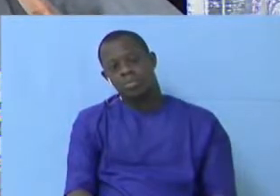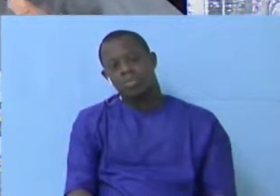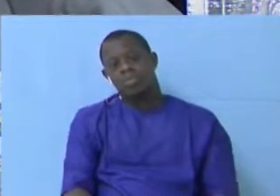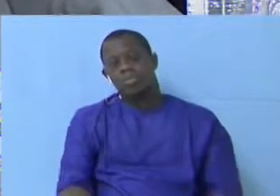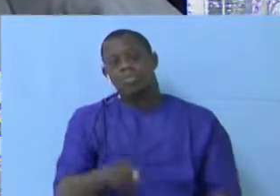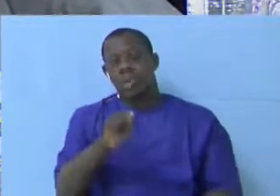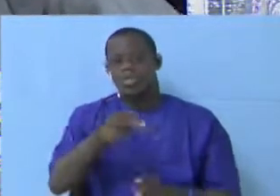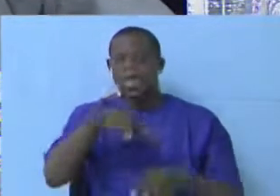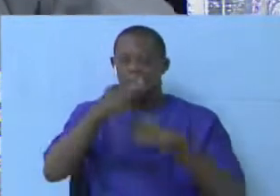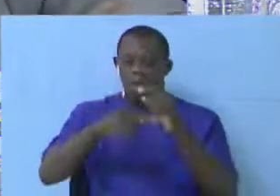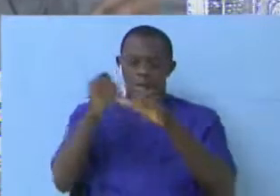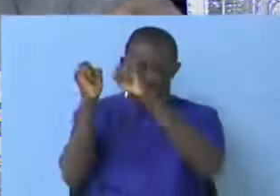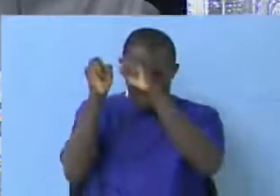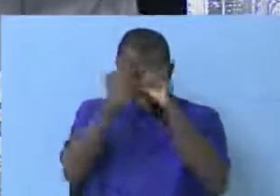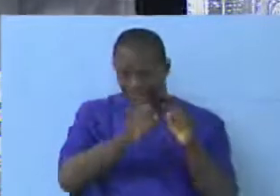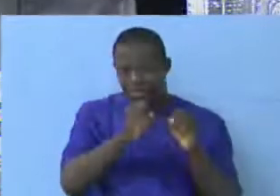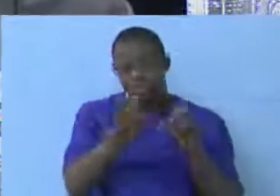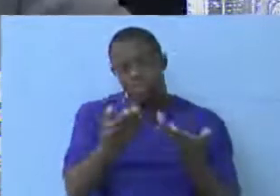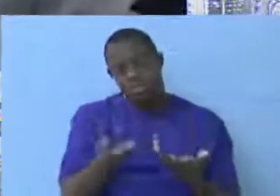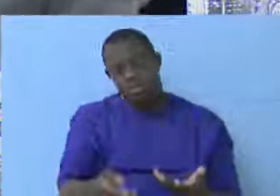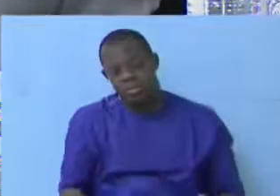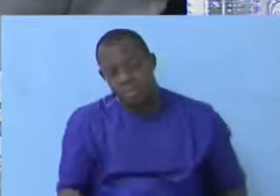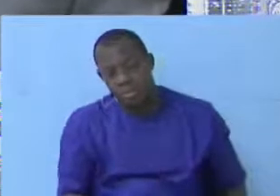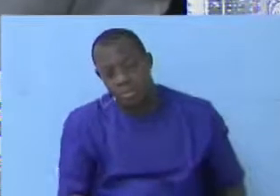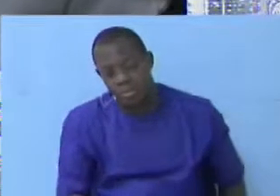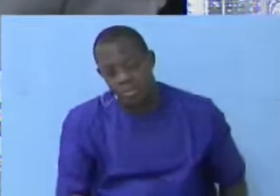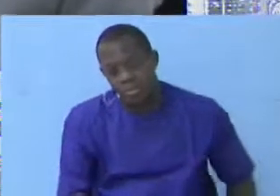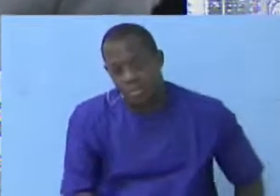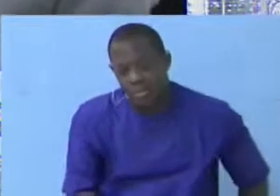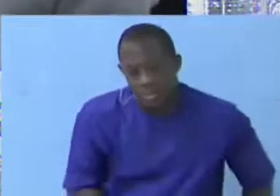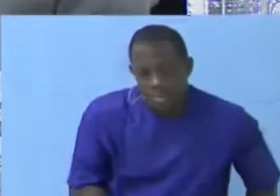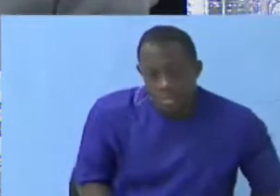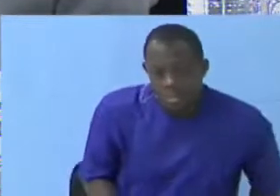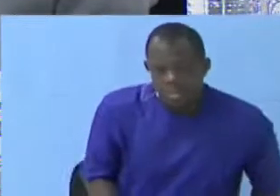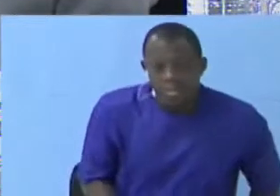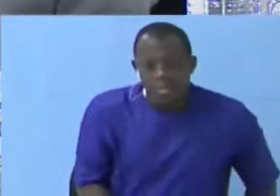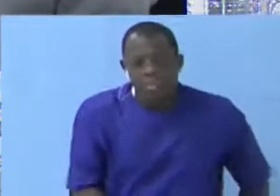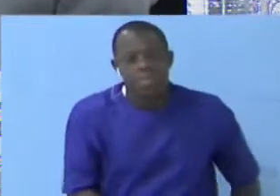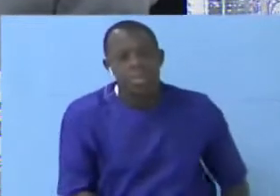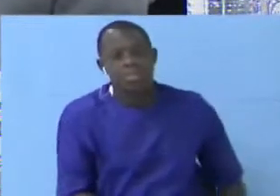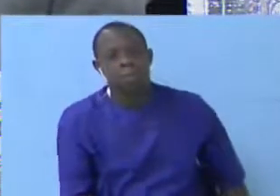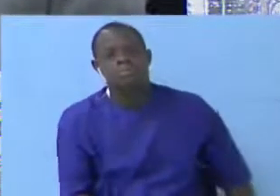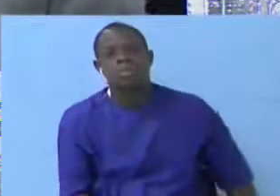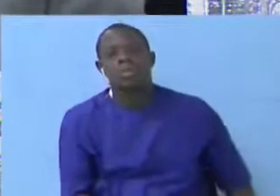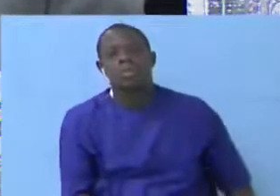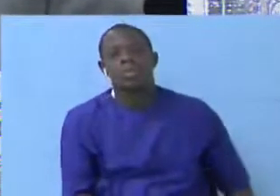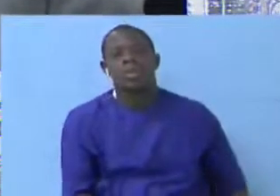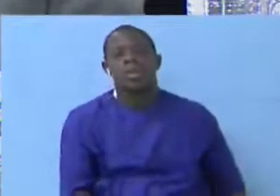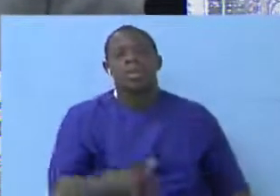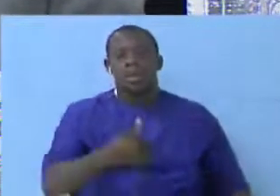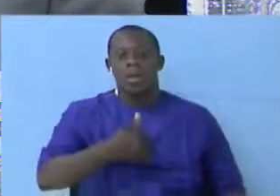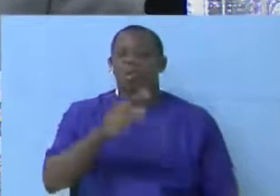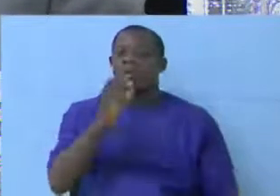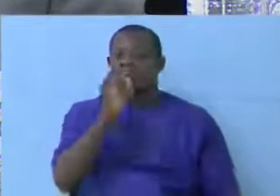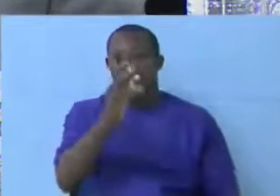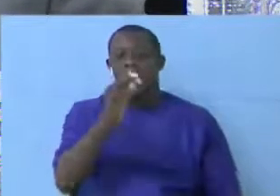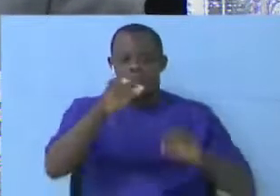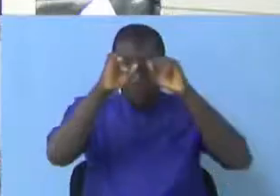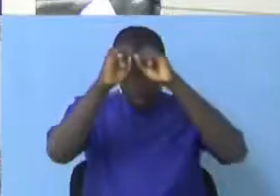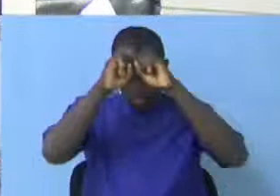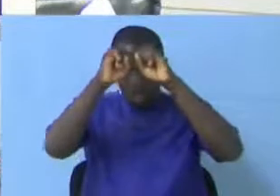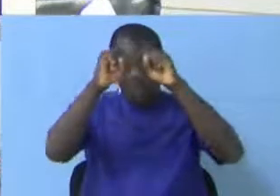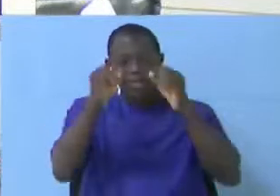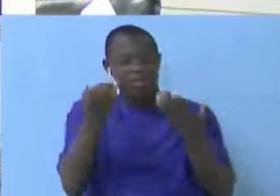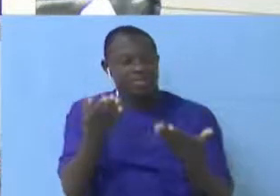up. Comme ya kekuleti mi anka mabo. I would say government, I don't know what would that mean. Government for